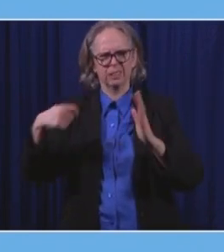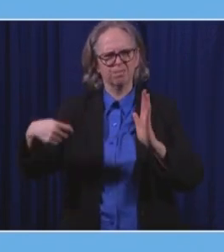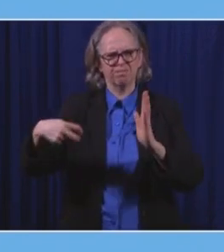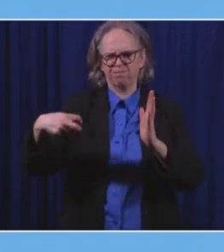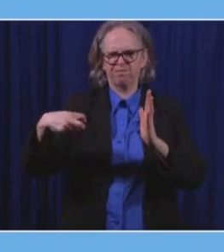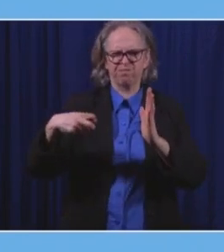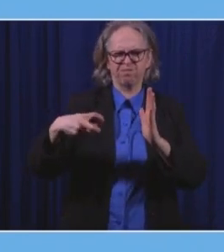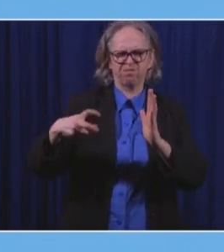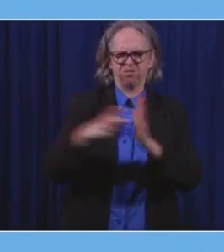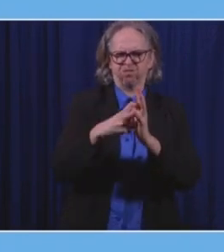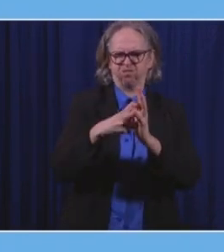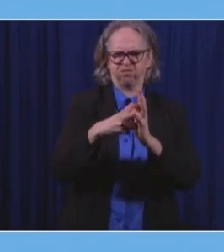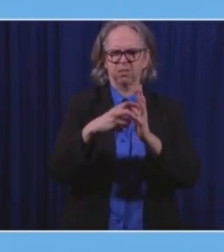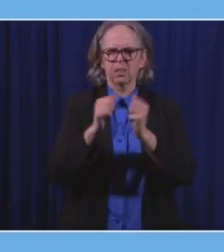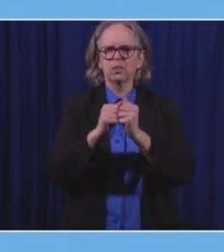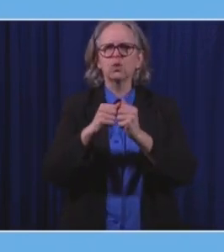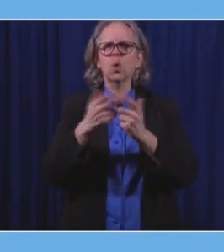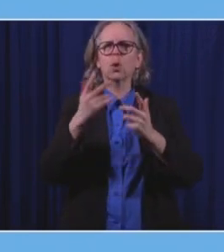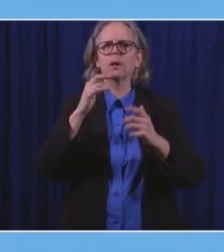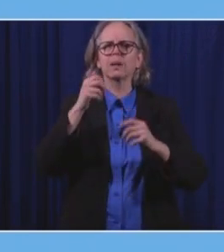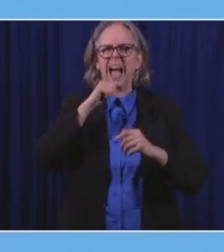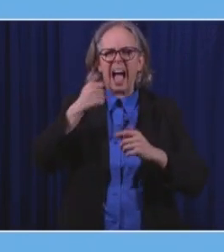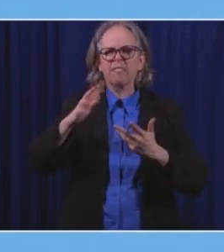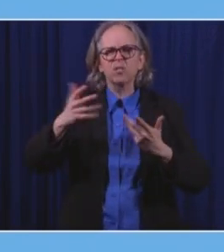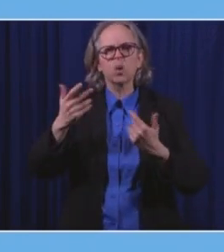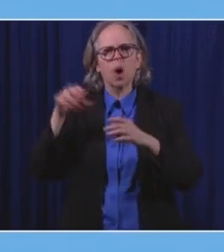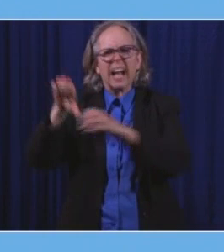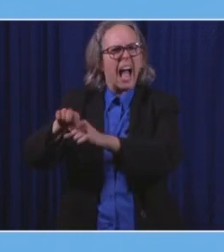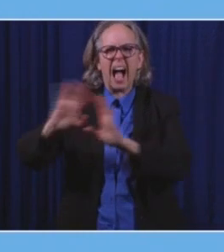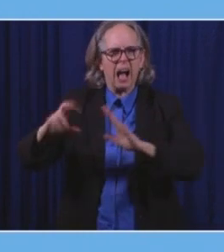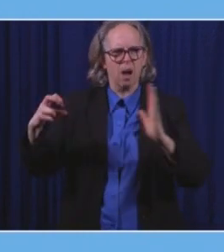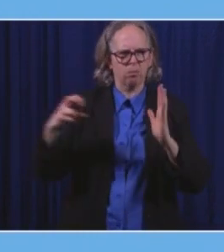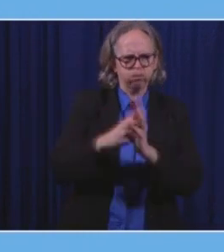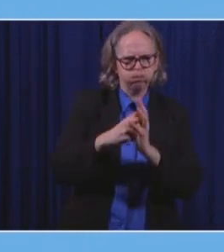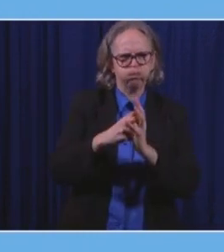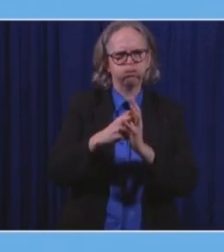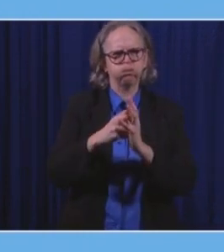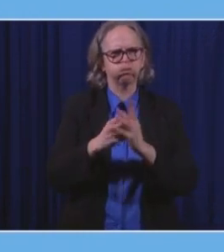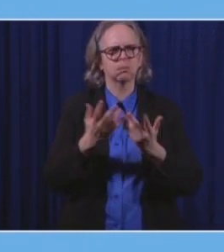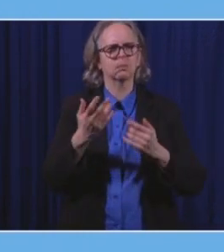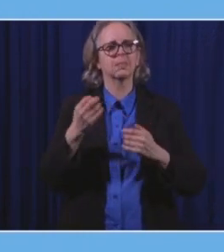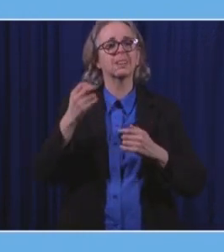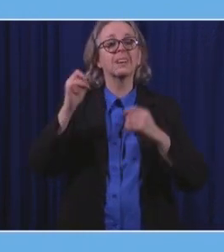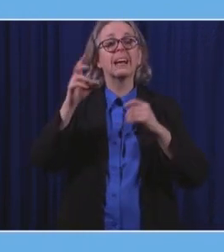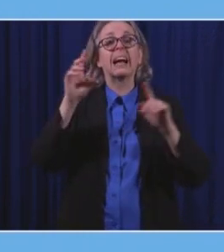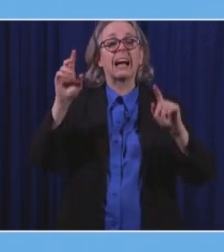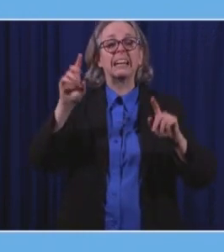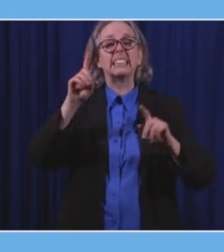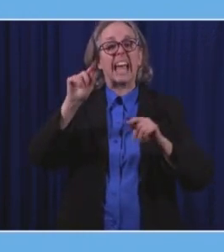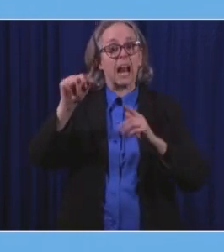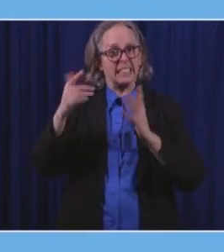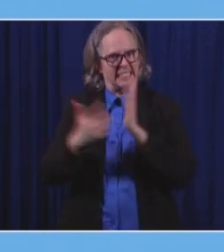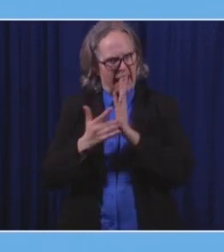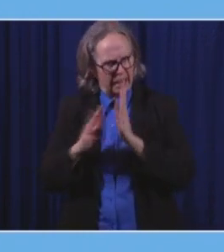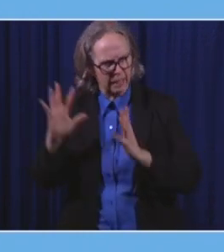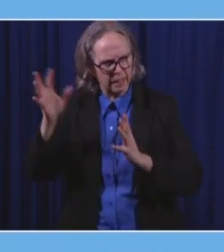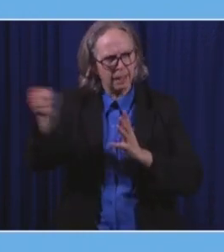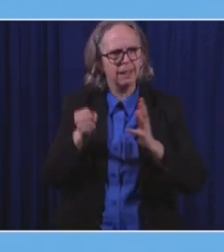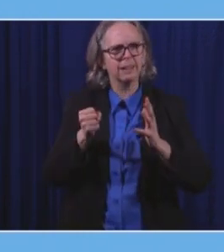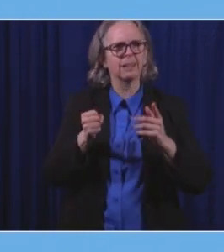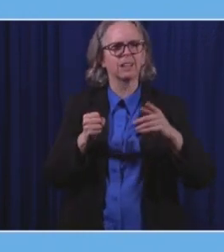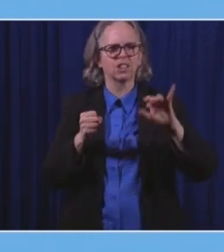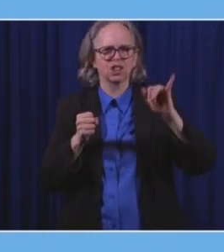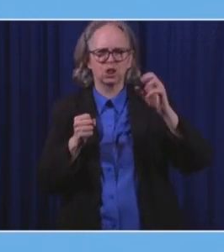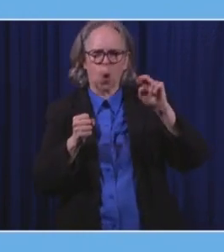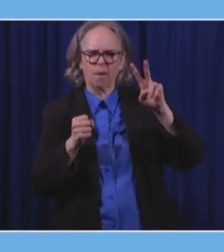set up operations in Springfield location, Beta Technologies and Joby Aviation. And I want to show you a photo